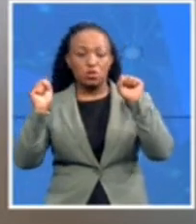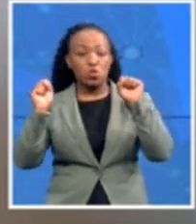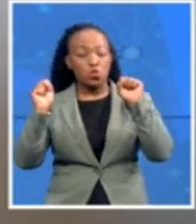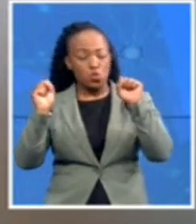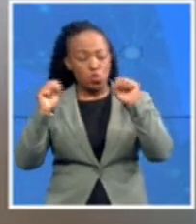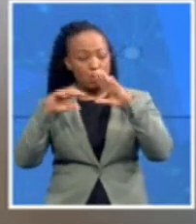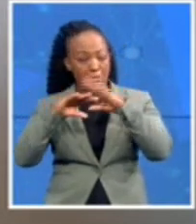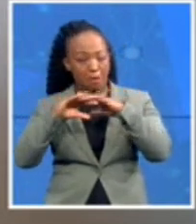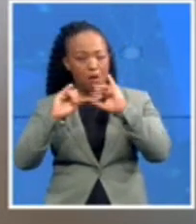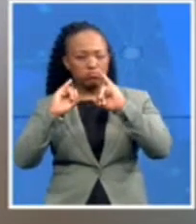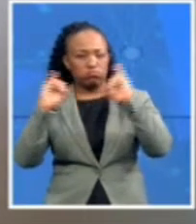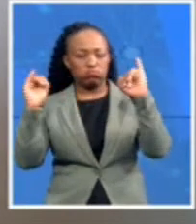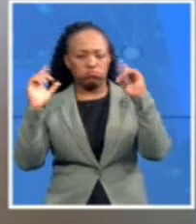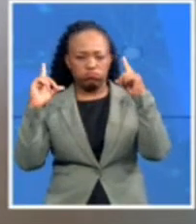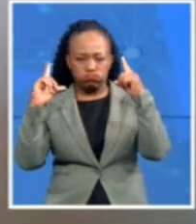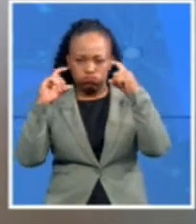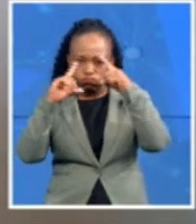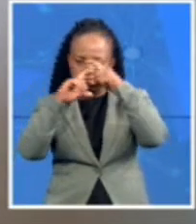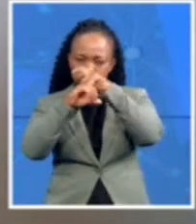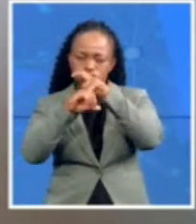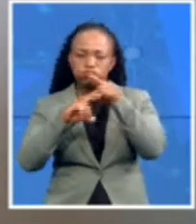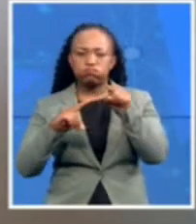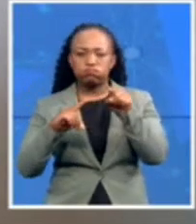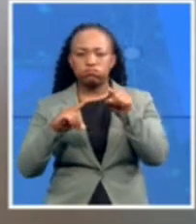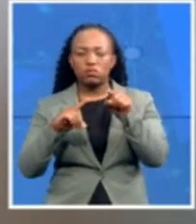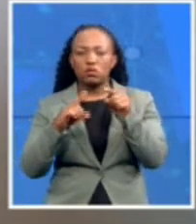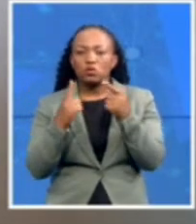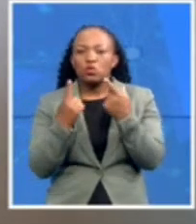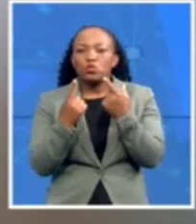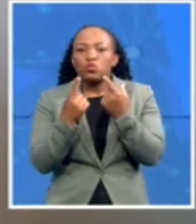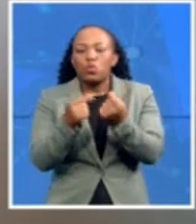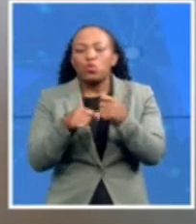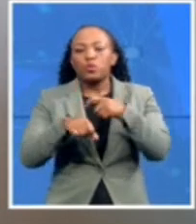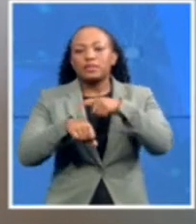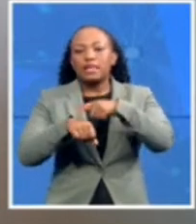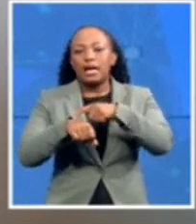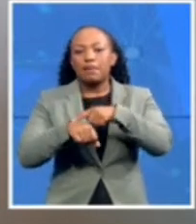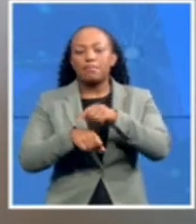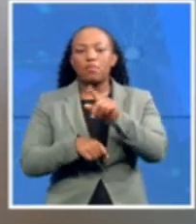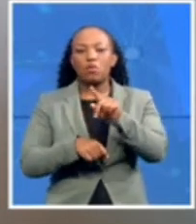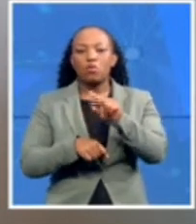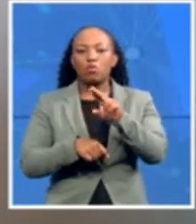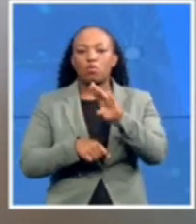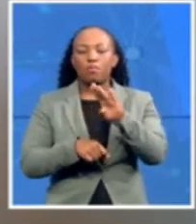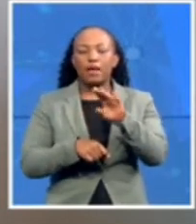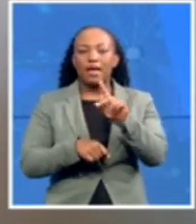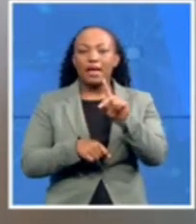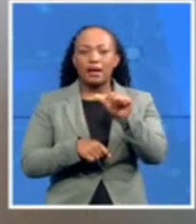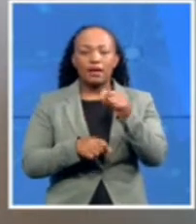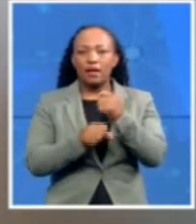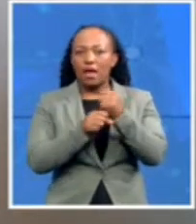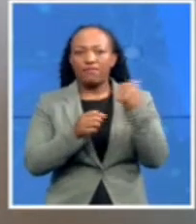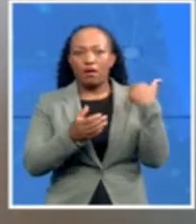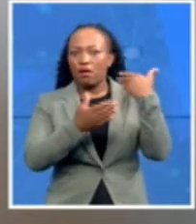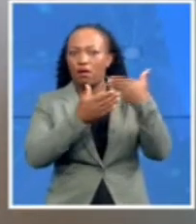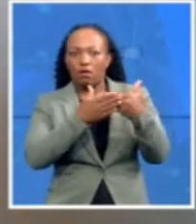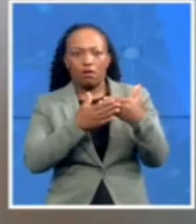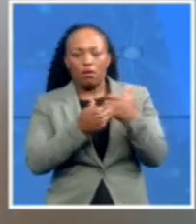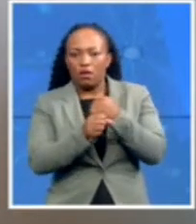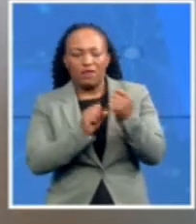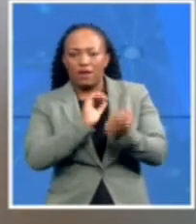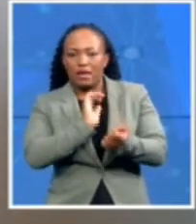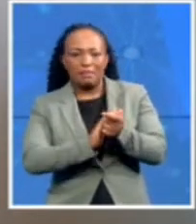scope executed during Koeberg's operating history to date. It is